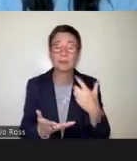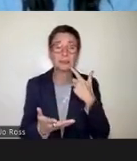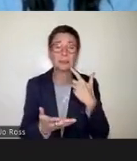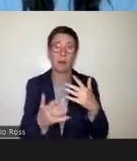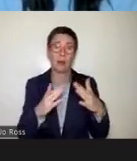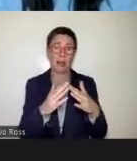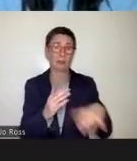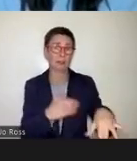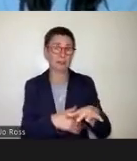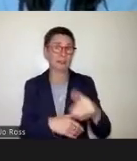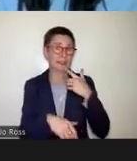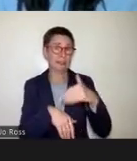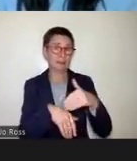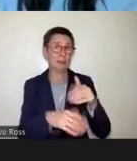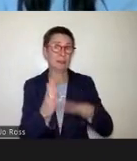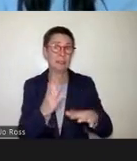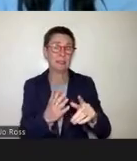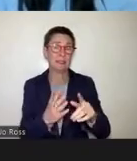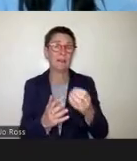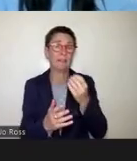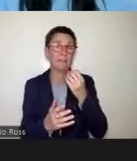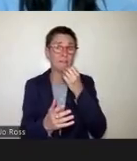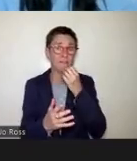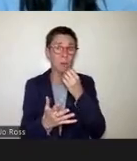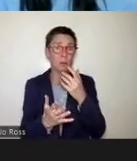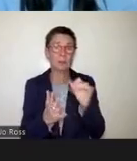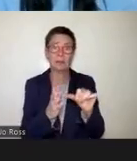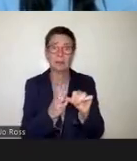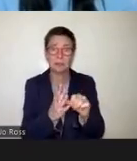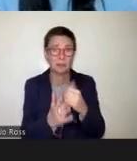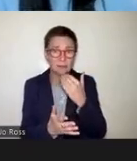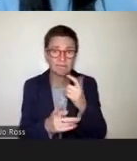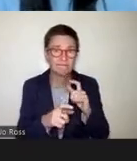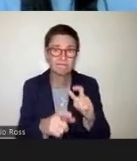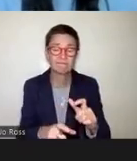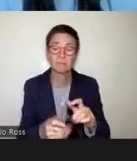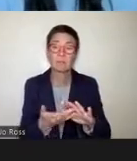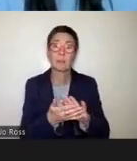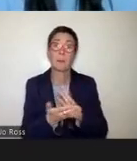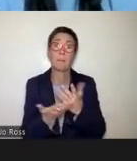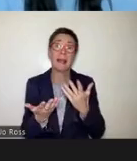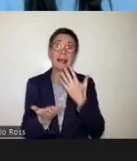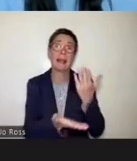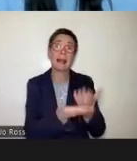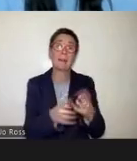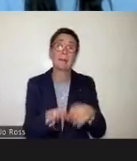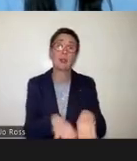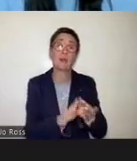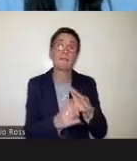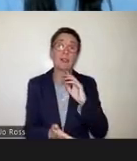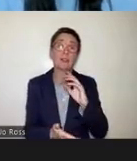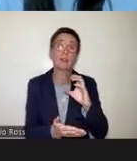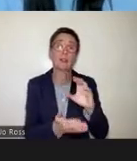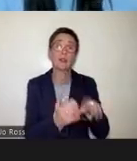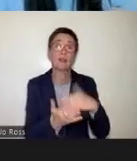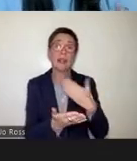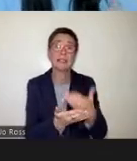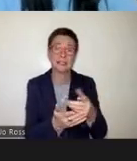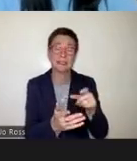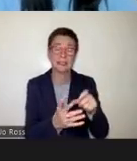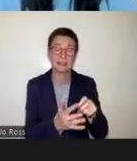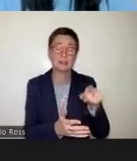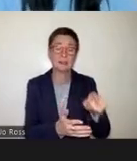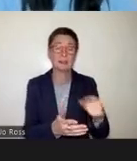study, of the families that were claiming universal credit, 50% were claiming